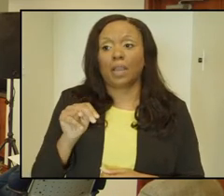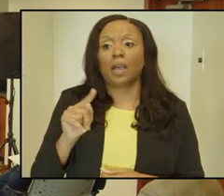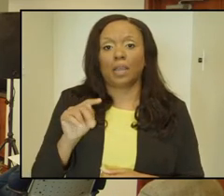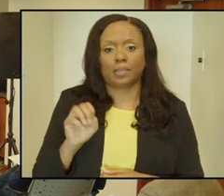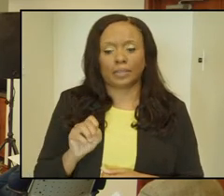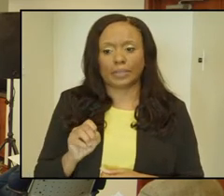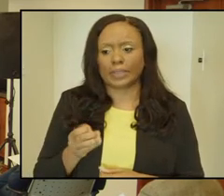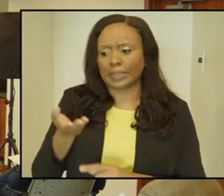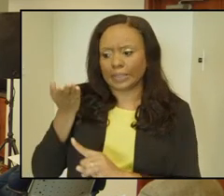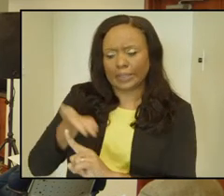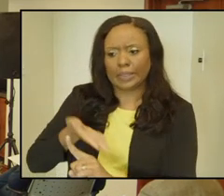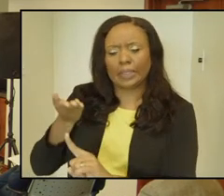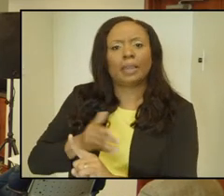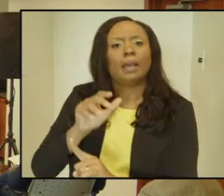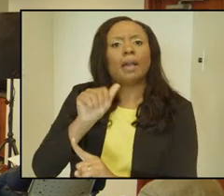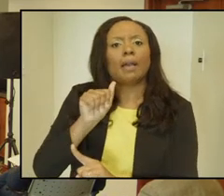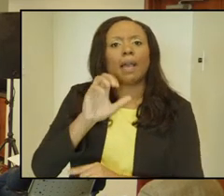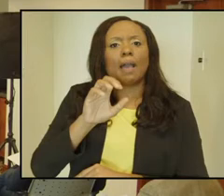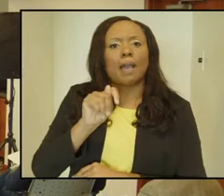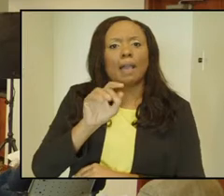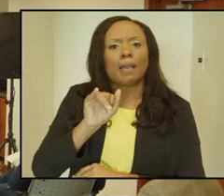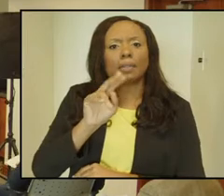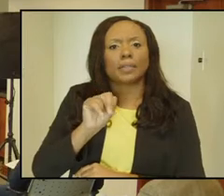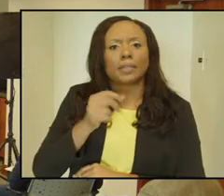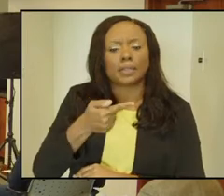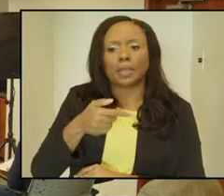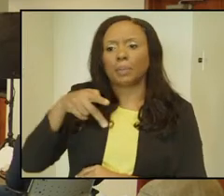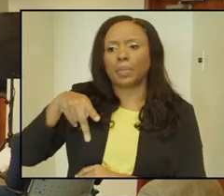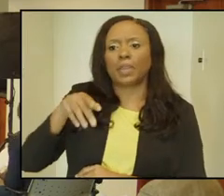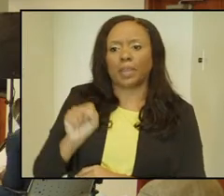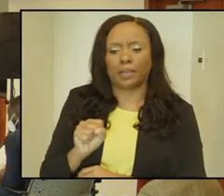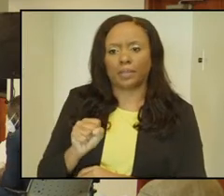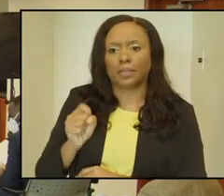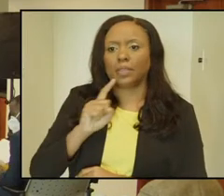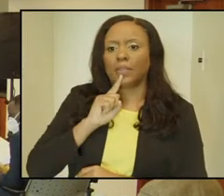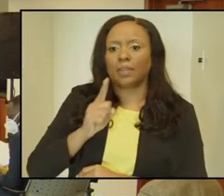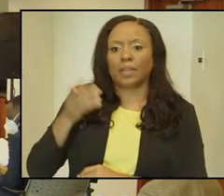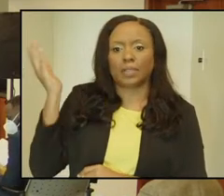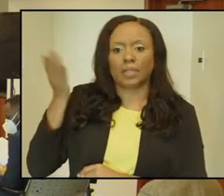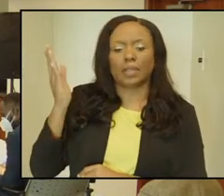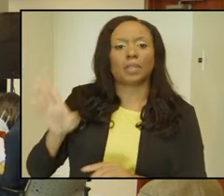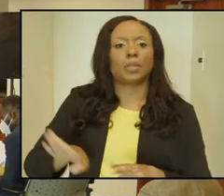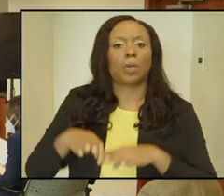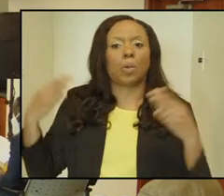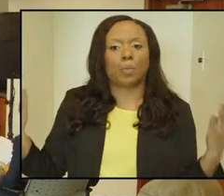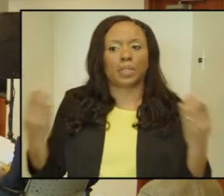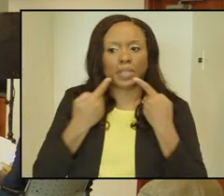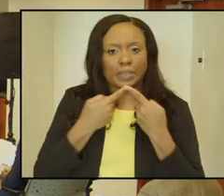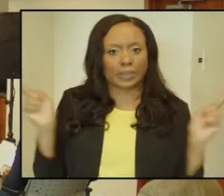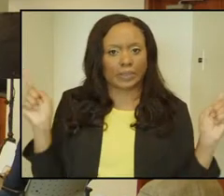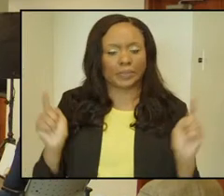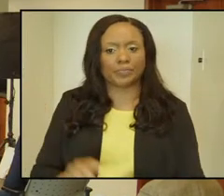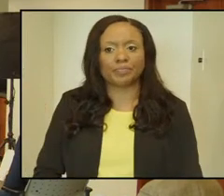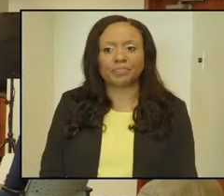Permanent Secretary for the Ministry of International Business and Industry, to deliver the opening remarks.